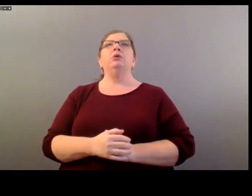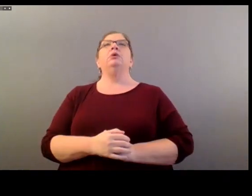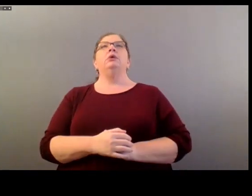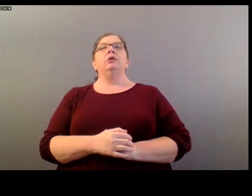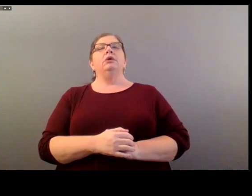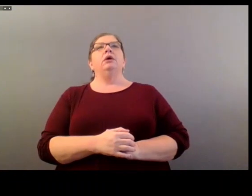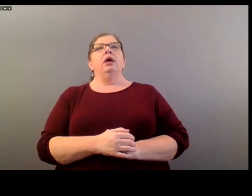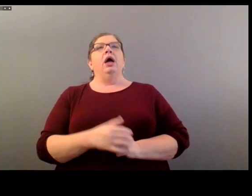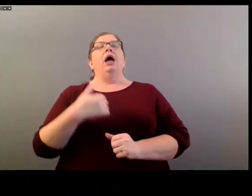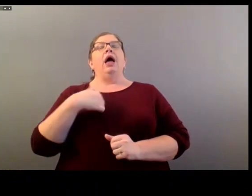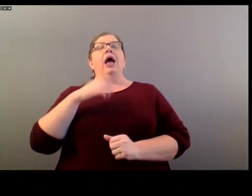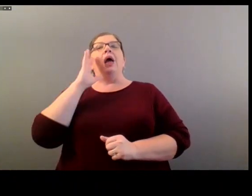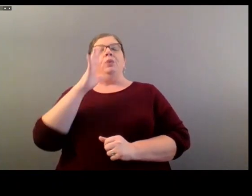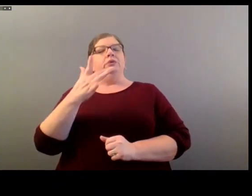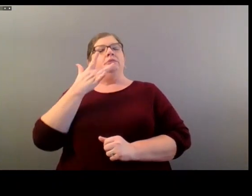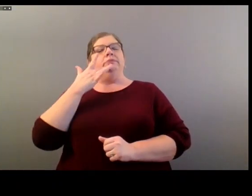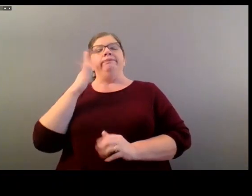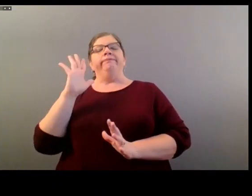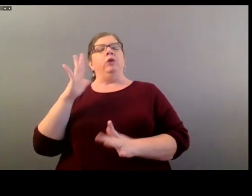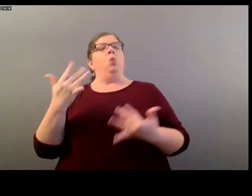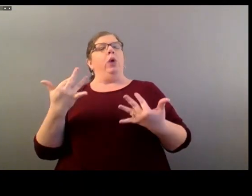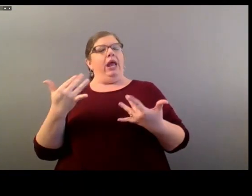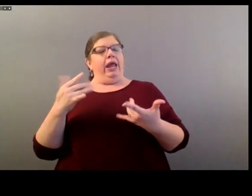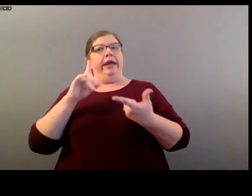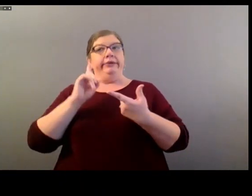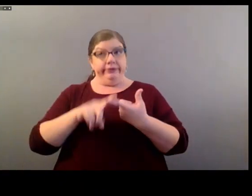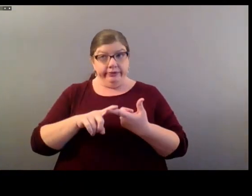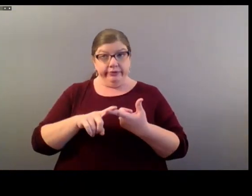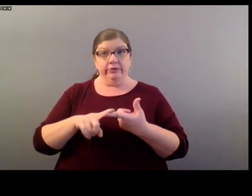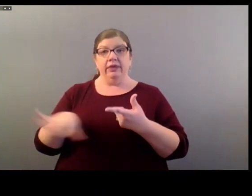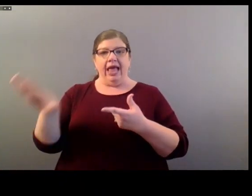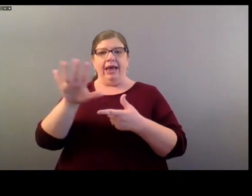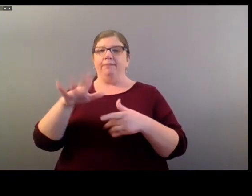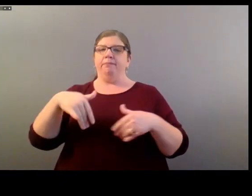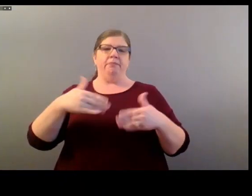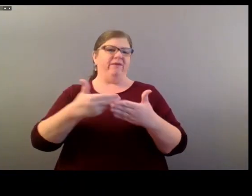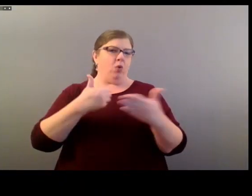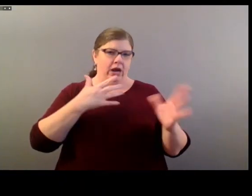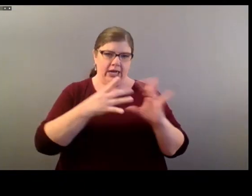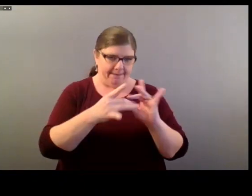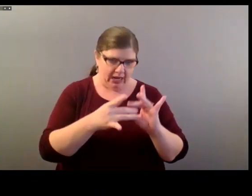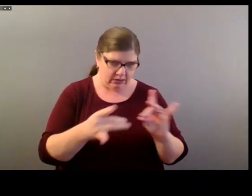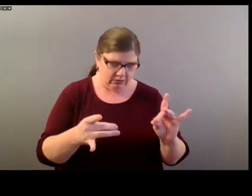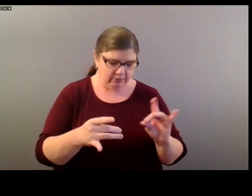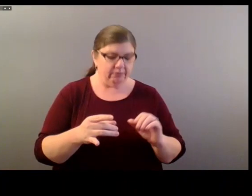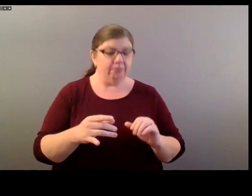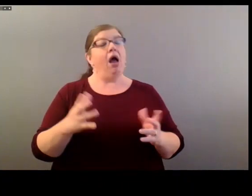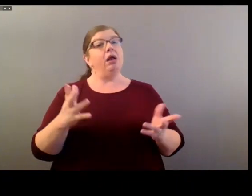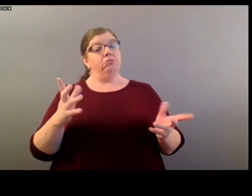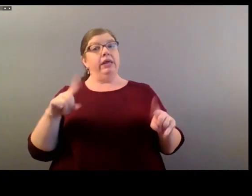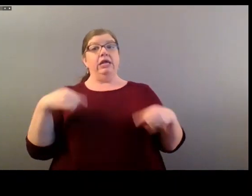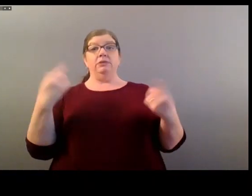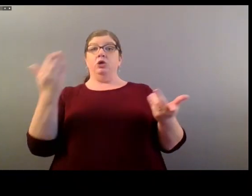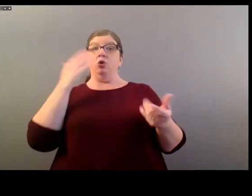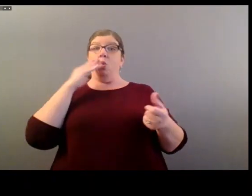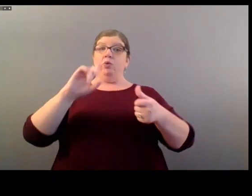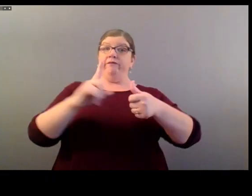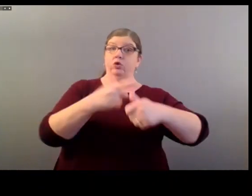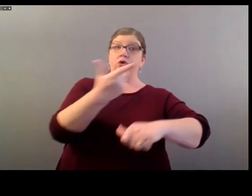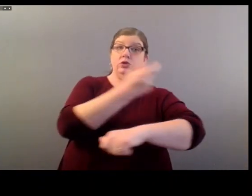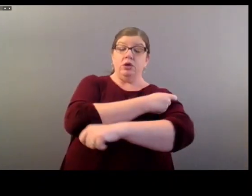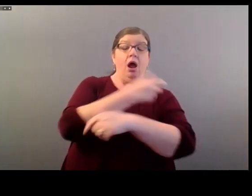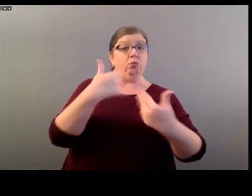would prefer to wait until we have that to make a comment on that. But it's been known that first shots have great